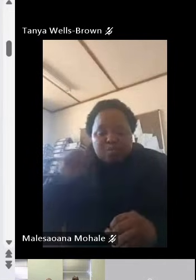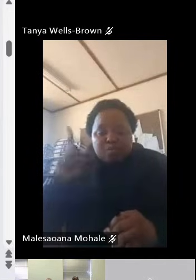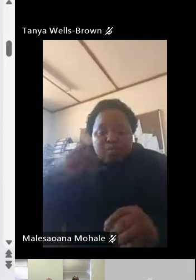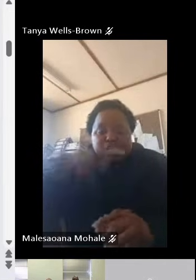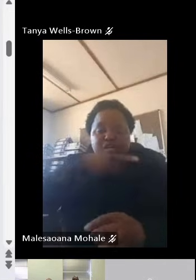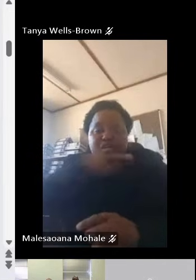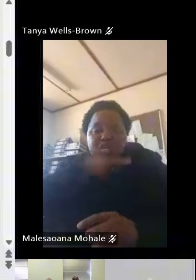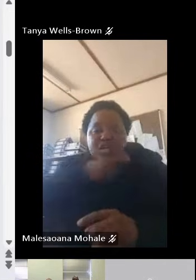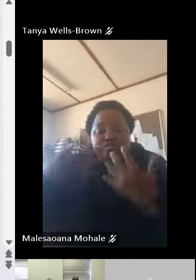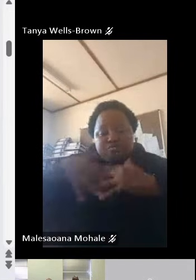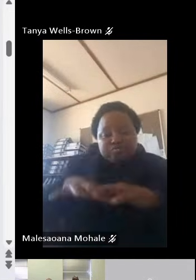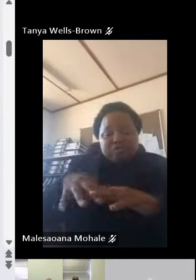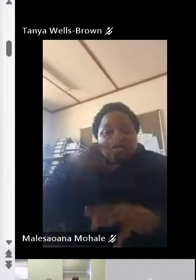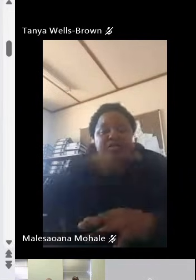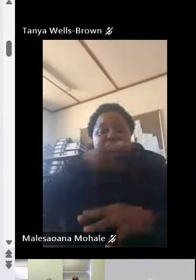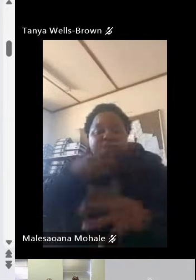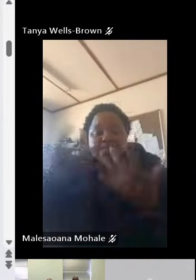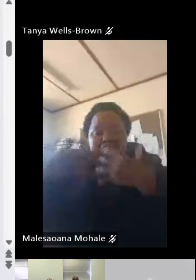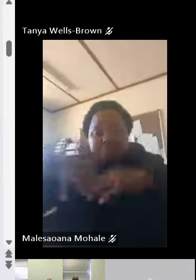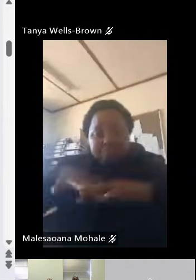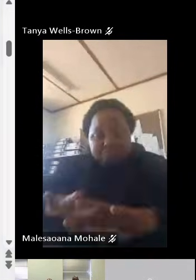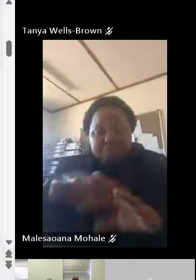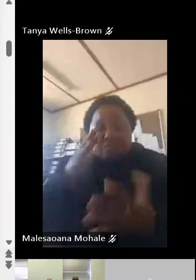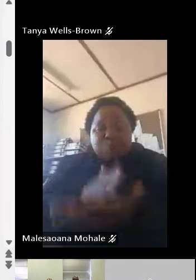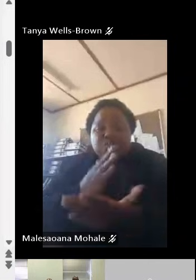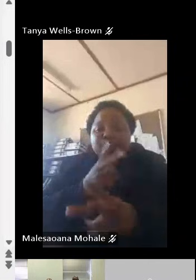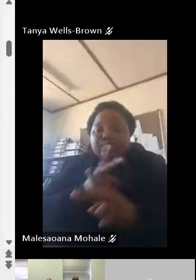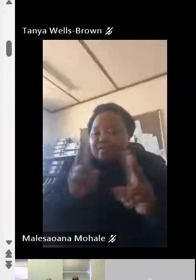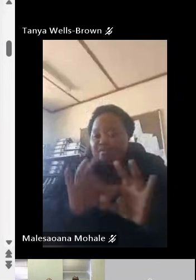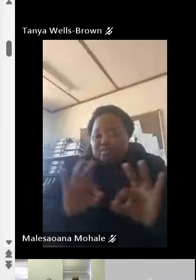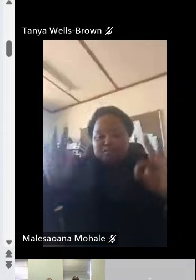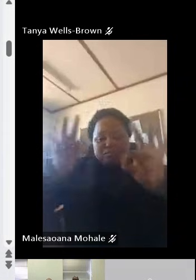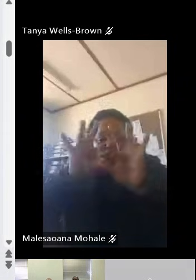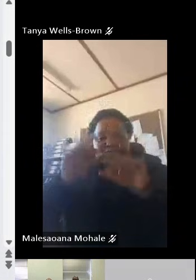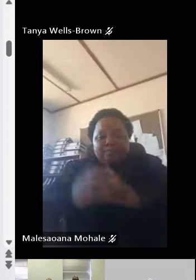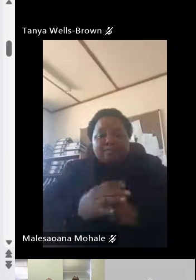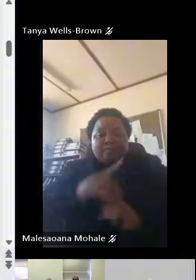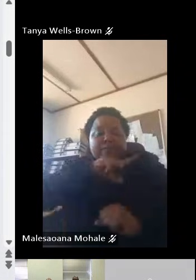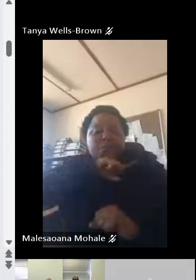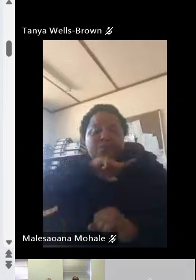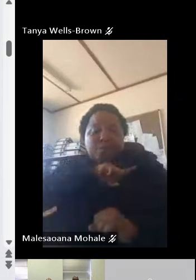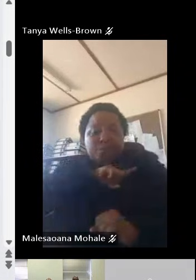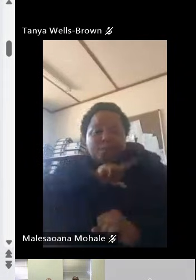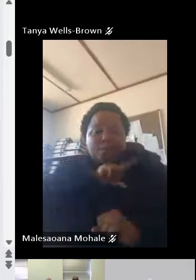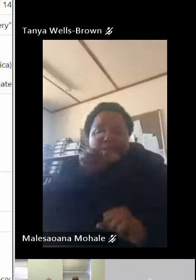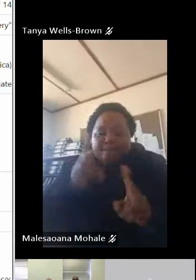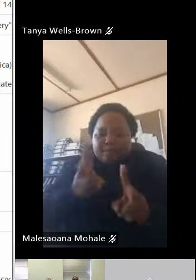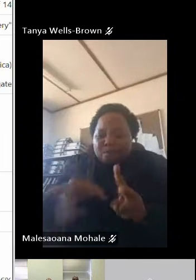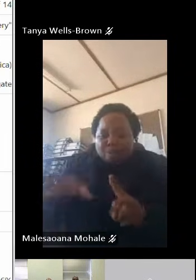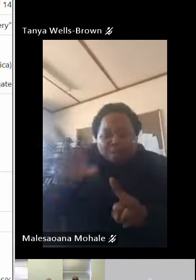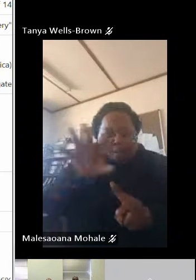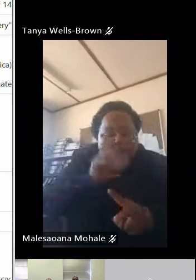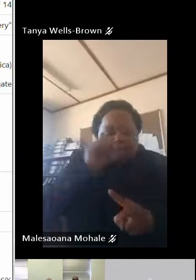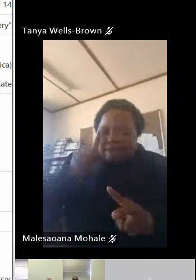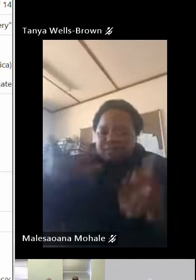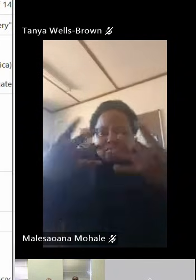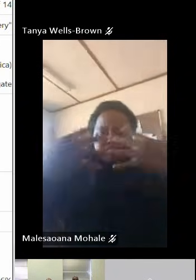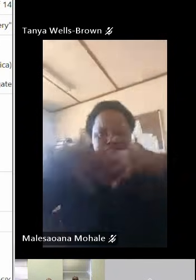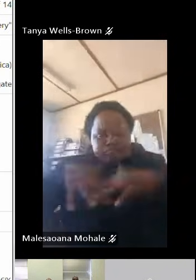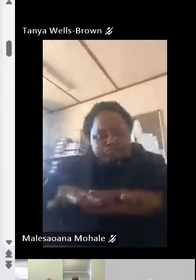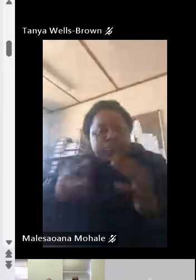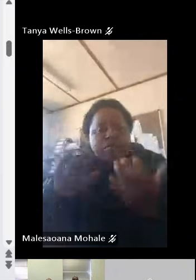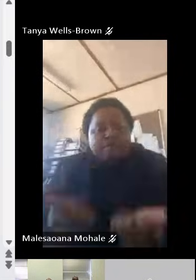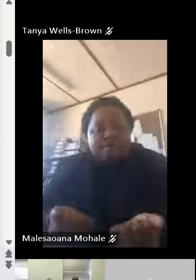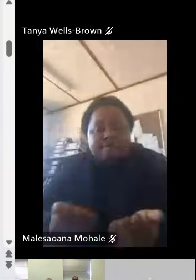gender mainstreaming are so important, because everybody has to be included. And it